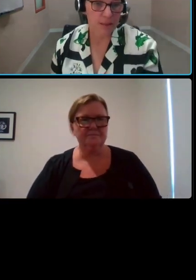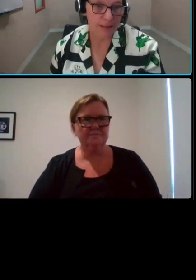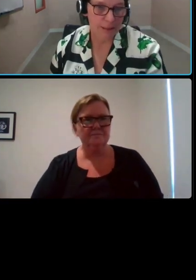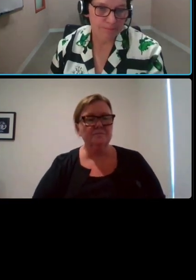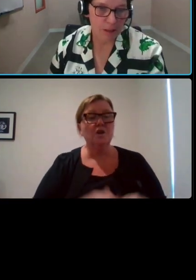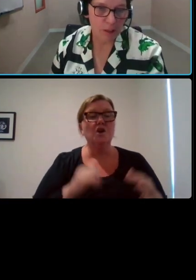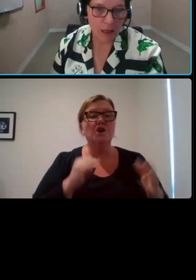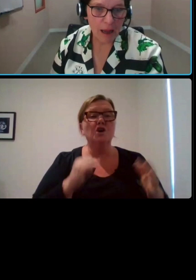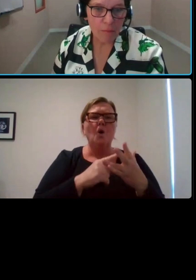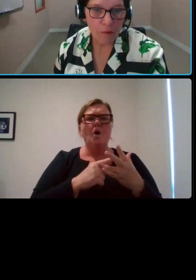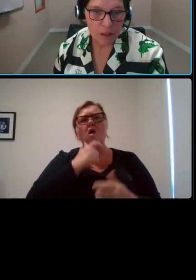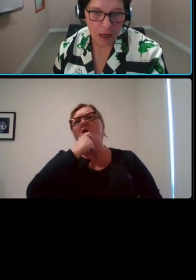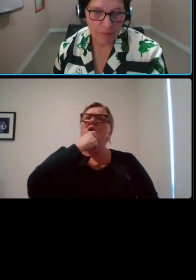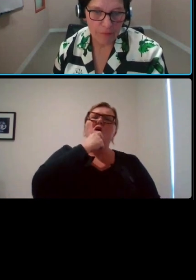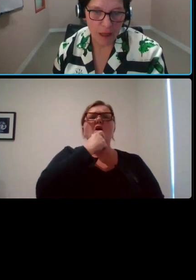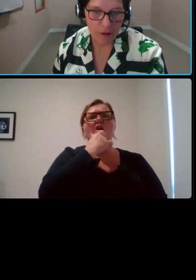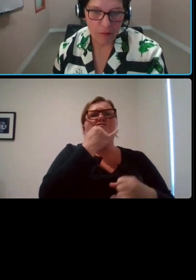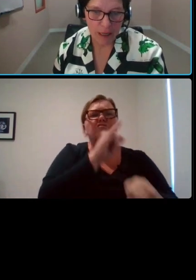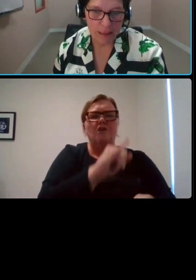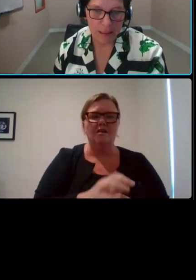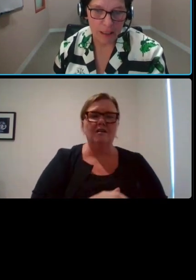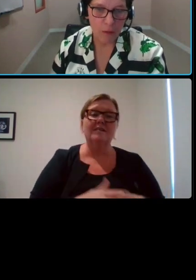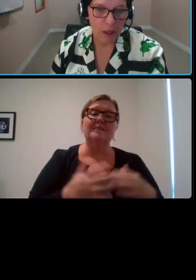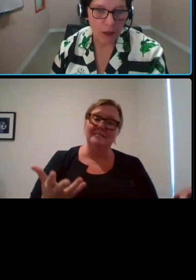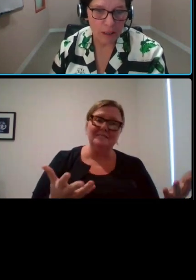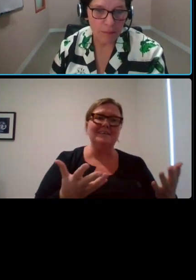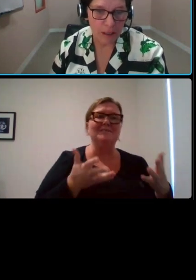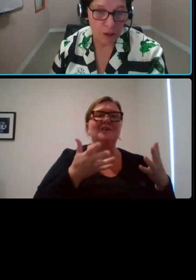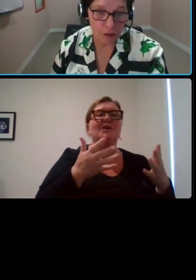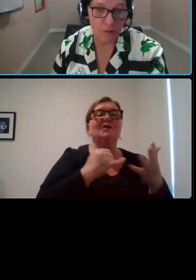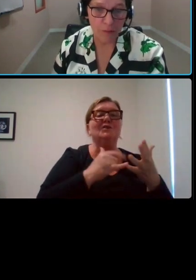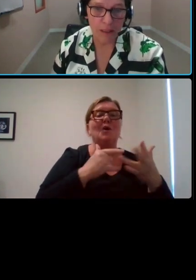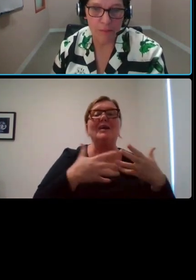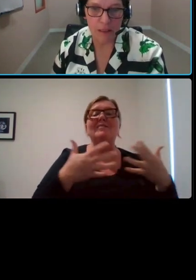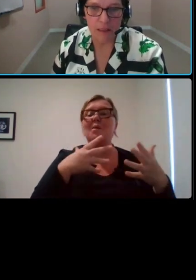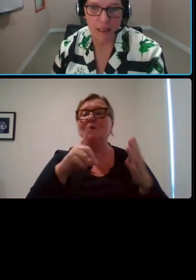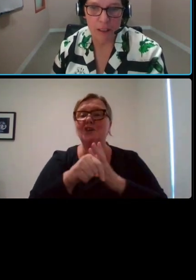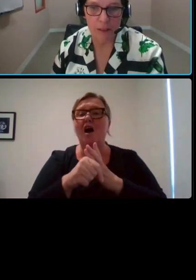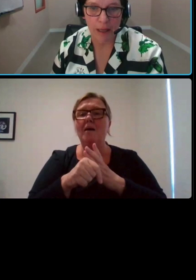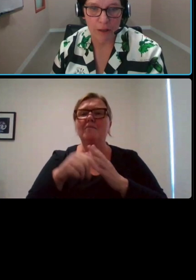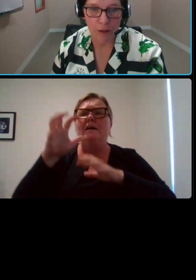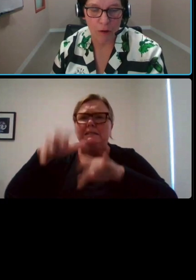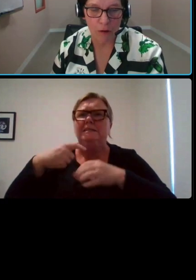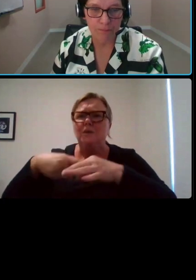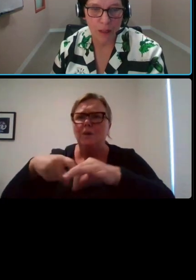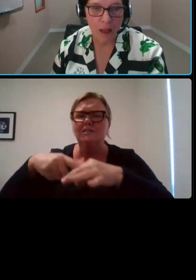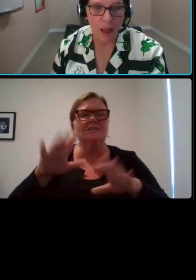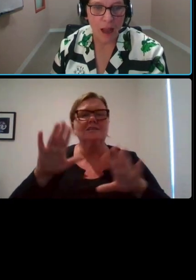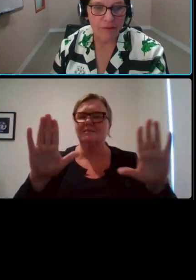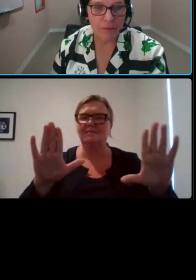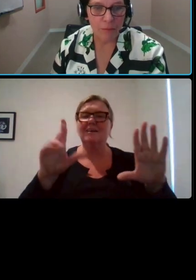So Mythbusters. To allow more time for the live Q&A session, we are going to bust two of the biggest misconceptions about the new